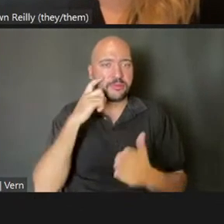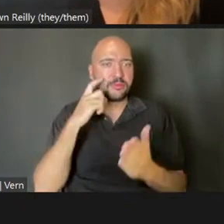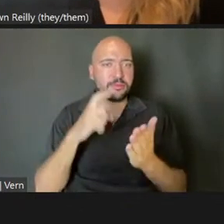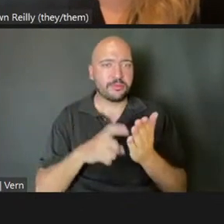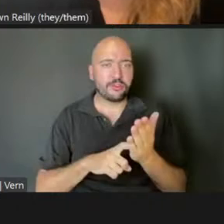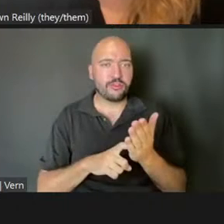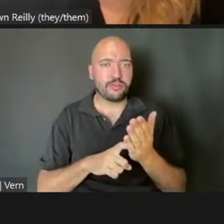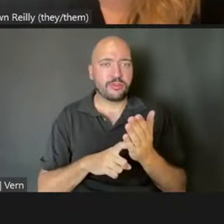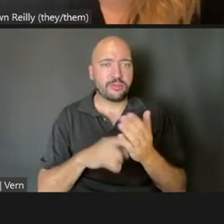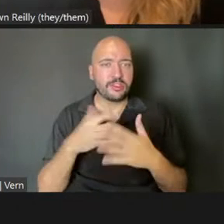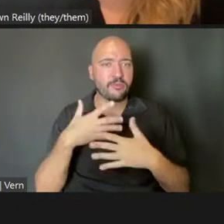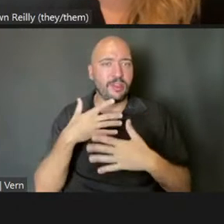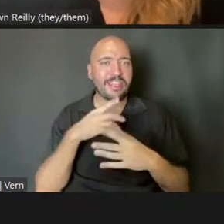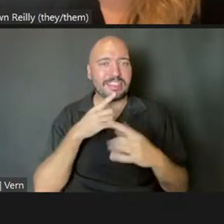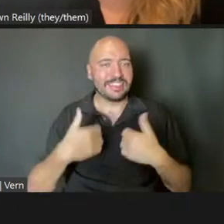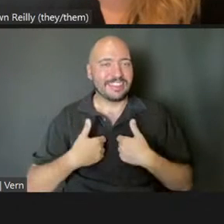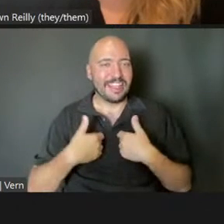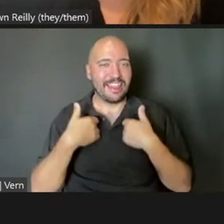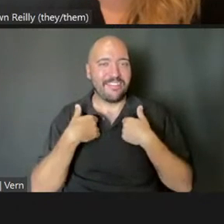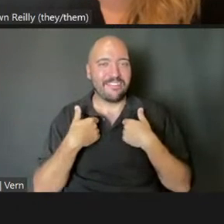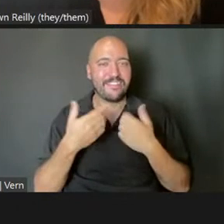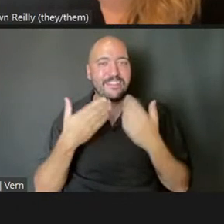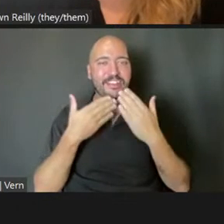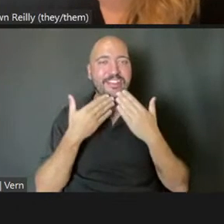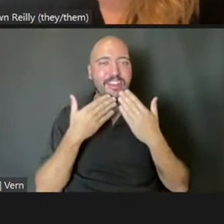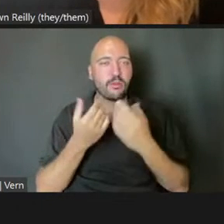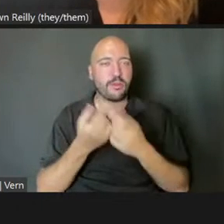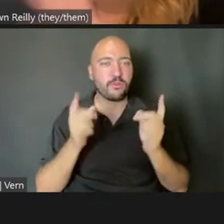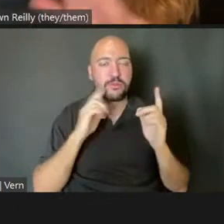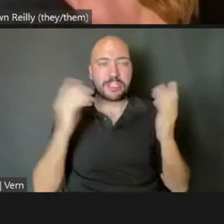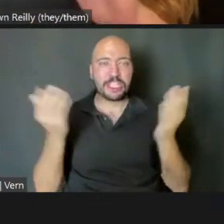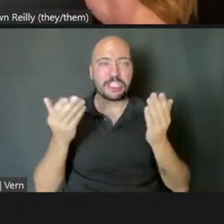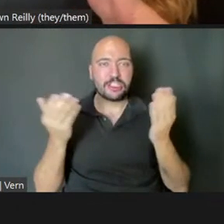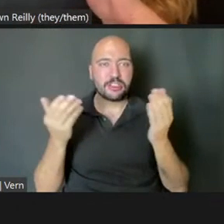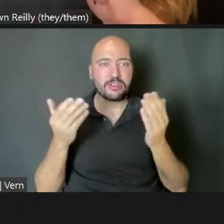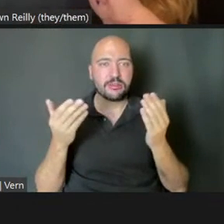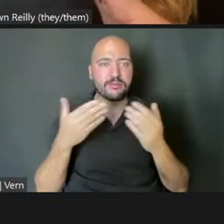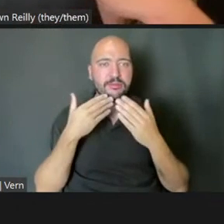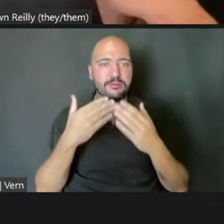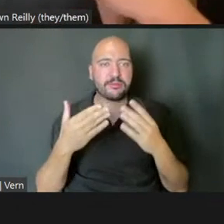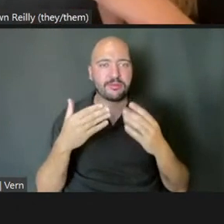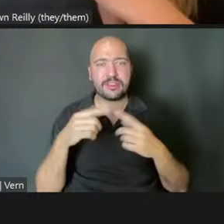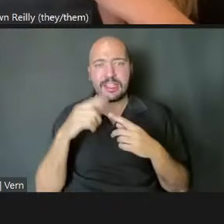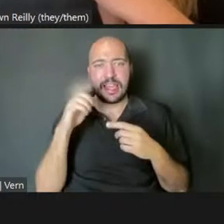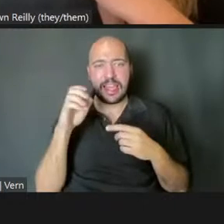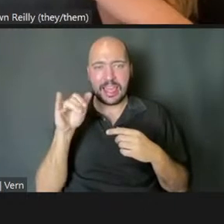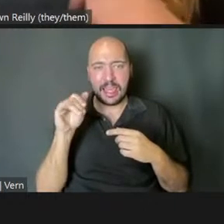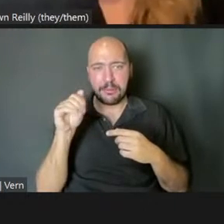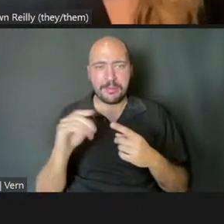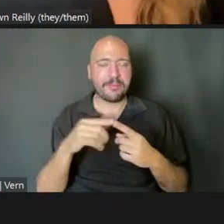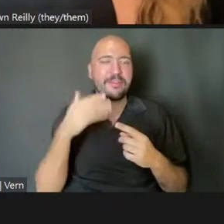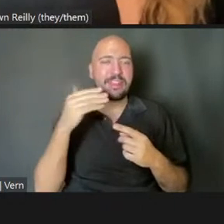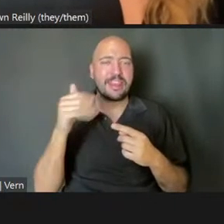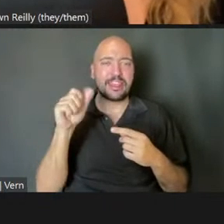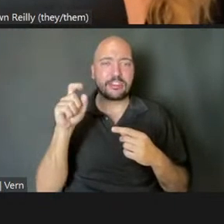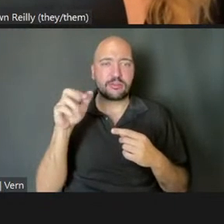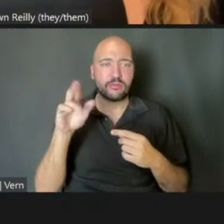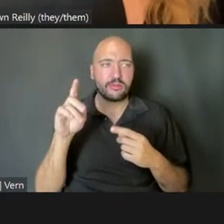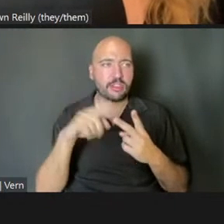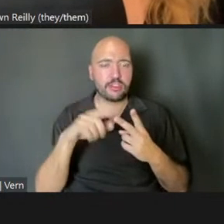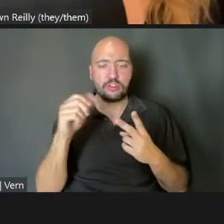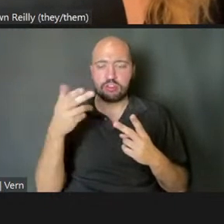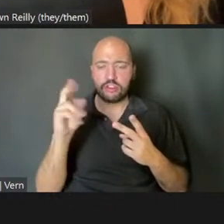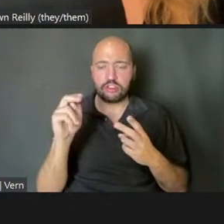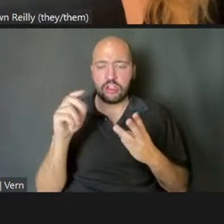recognizing that breath is life. Thank you, everyone, for being here. Thank you, Eyebeam. Thank you, Astrid,